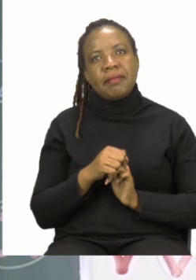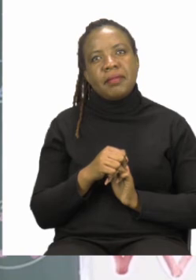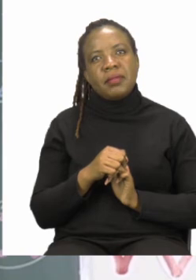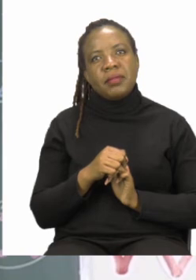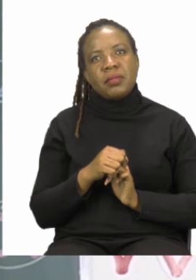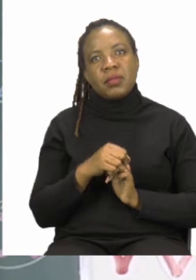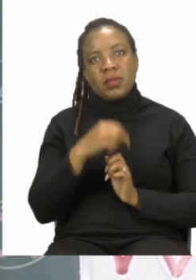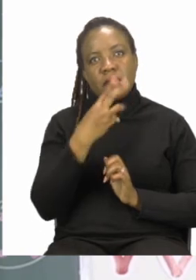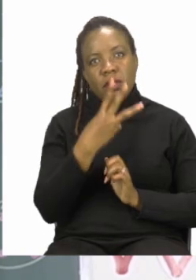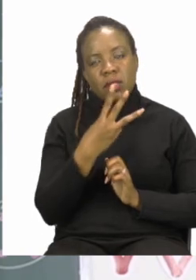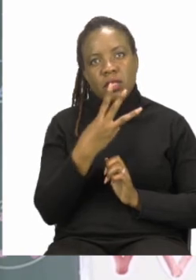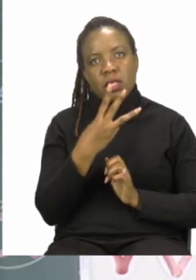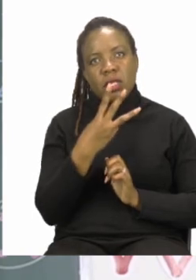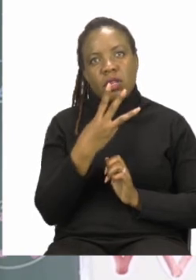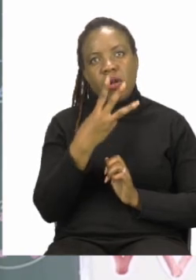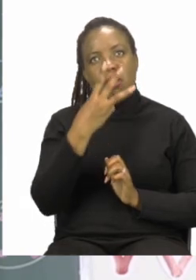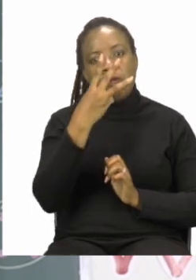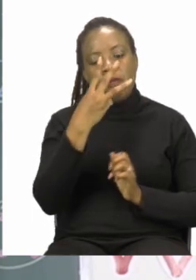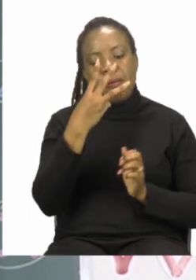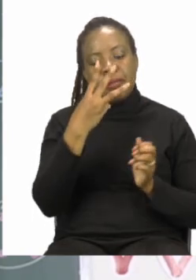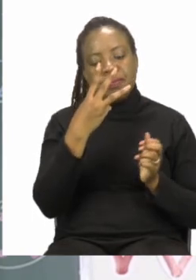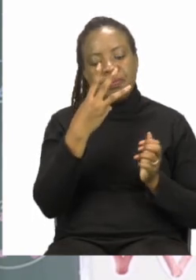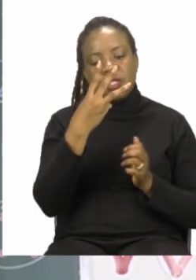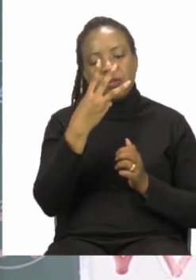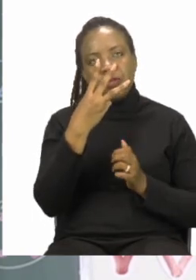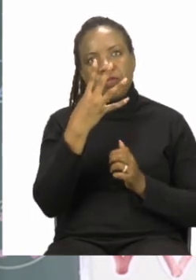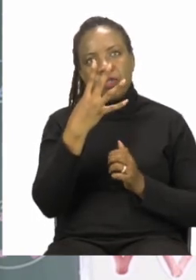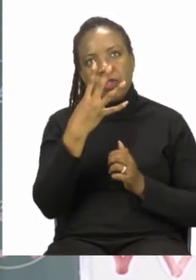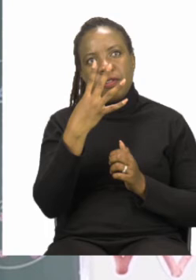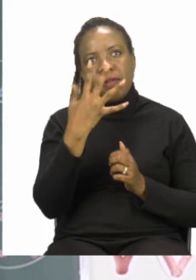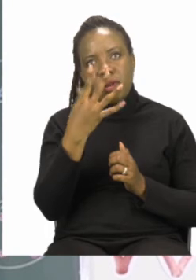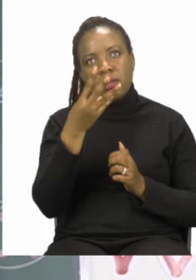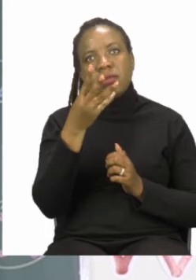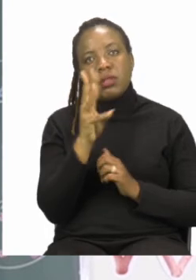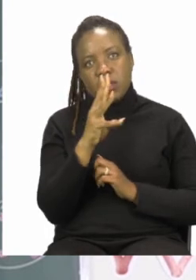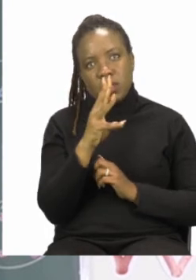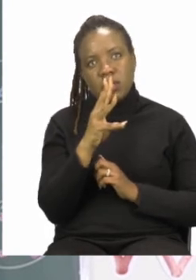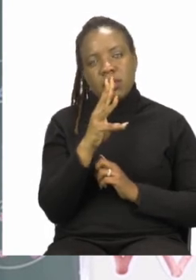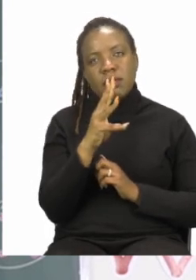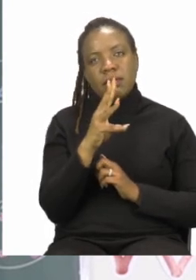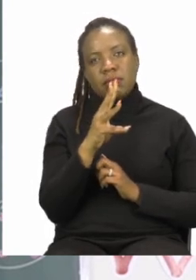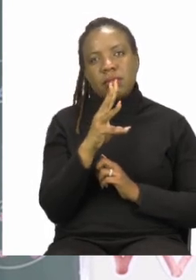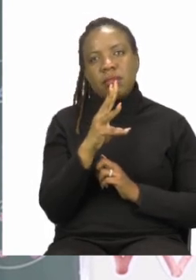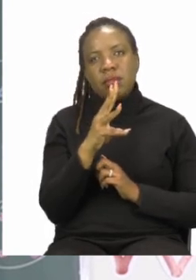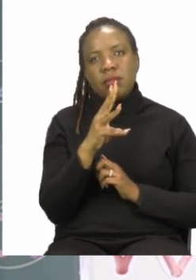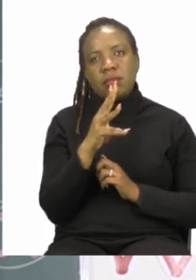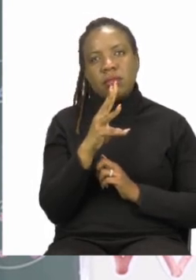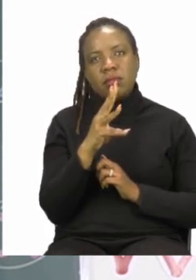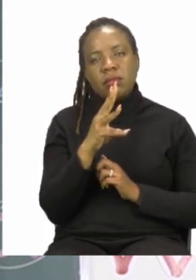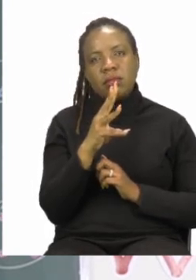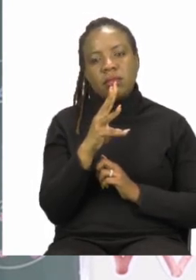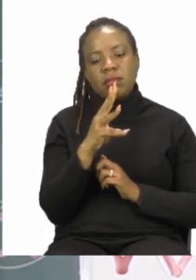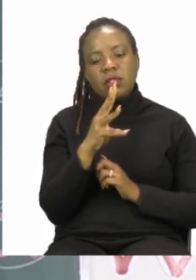counted the first set. Now I need to count on 4, 5, 6. I've counted the